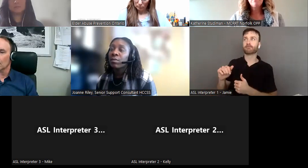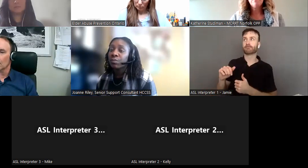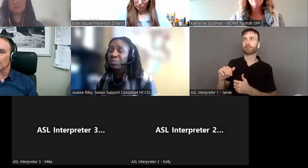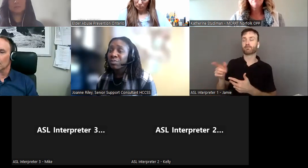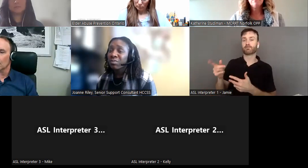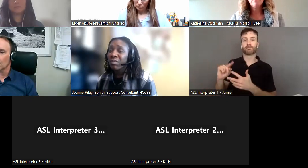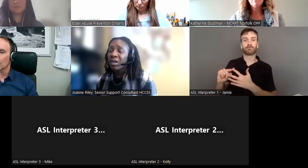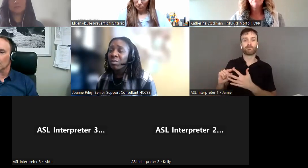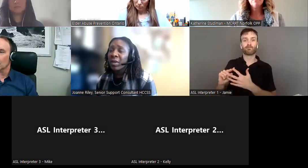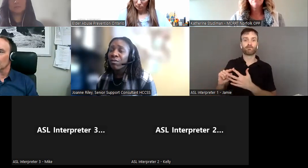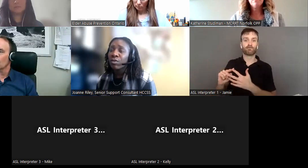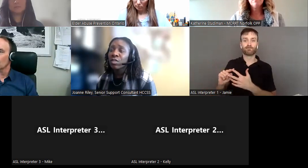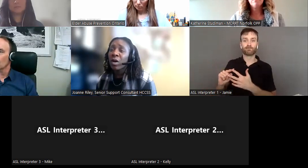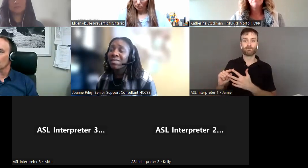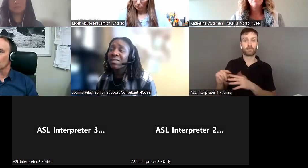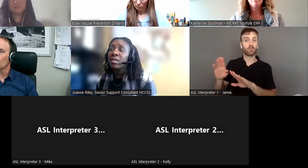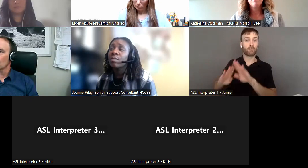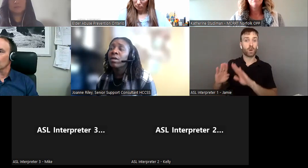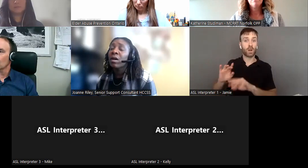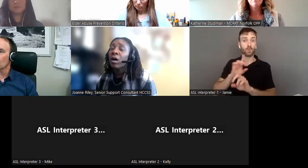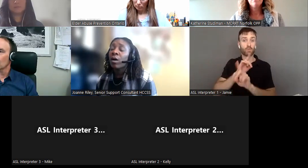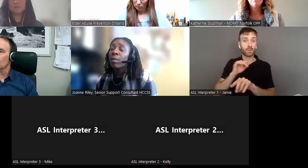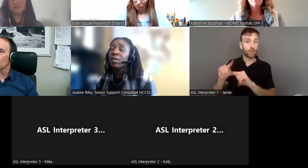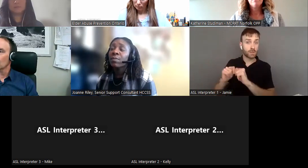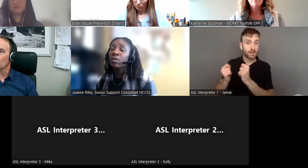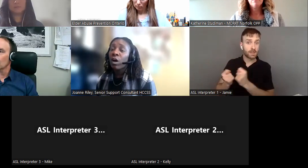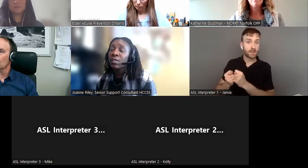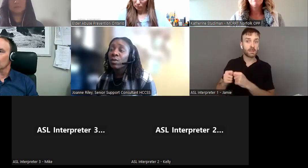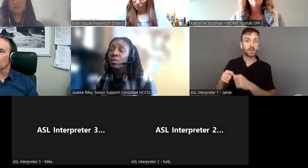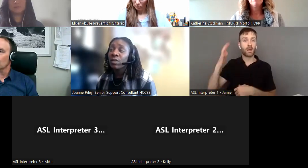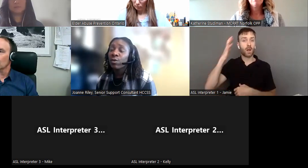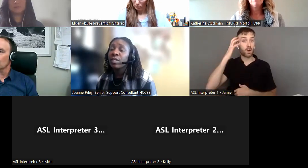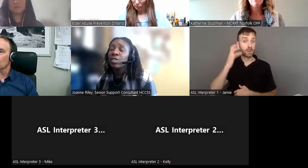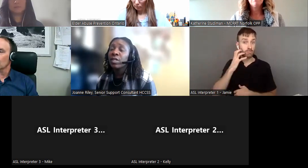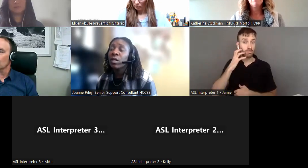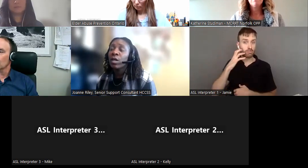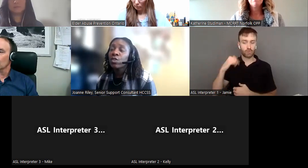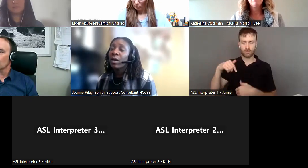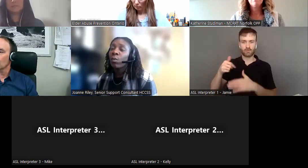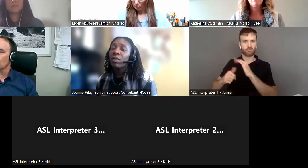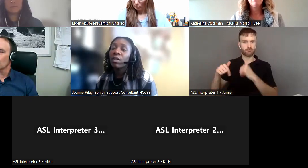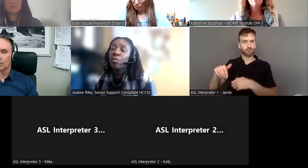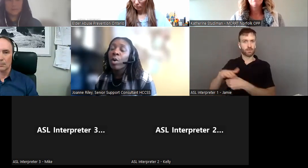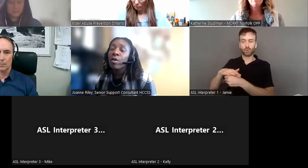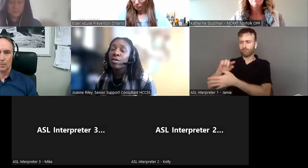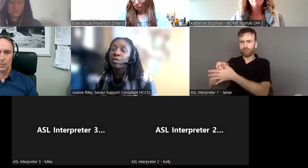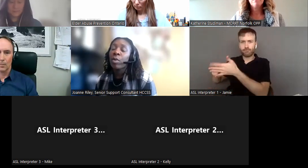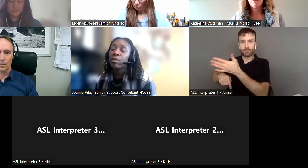the behavioral response team, the hospitals within our region. So we have a lot